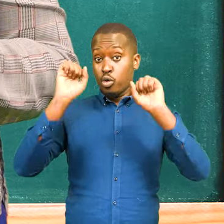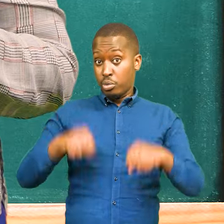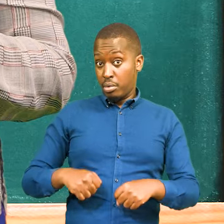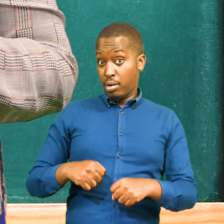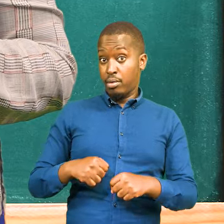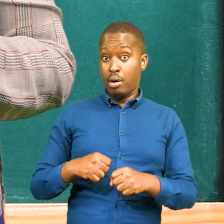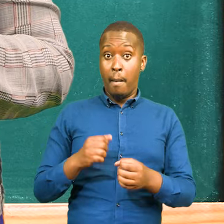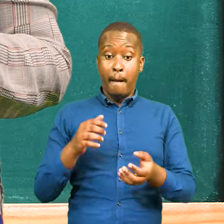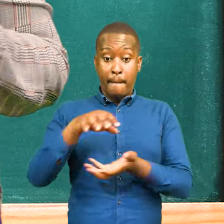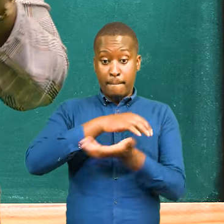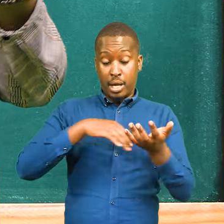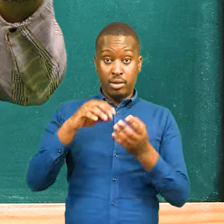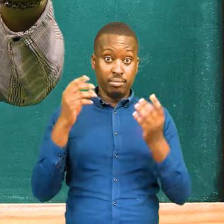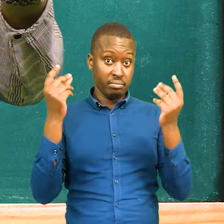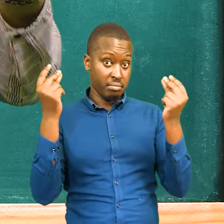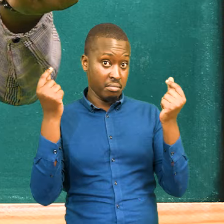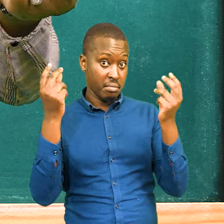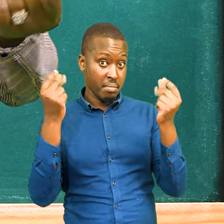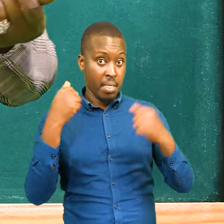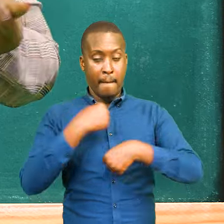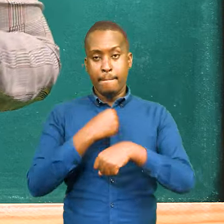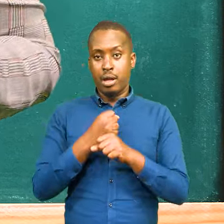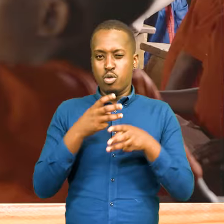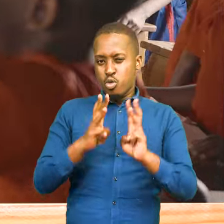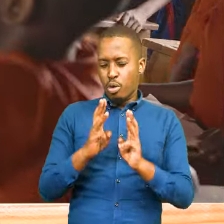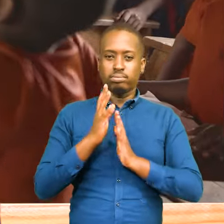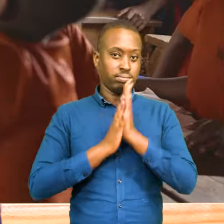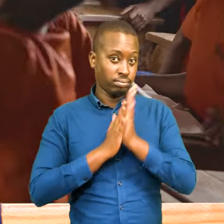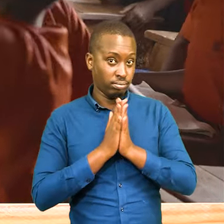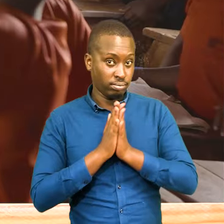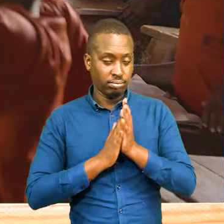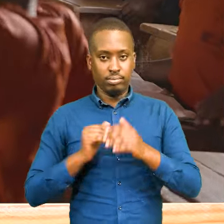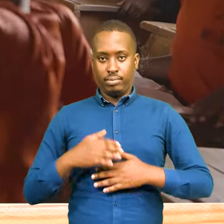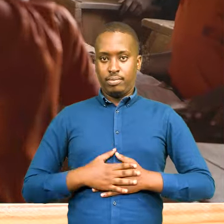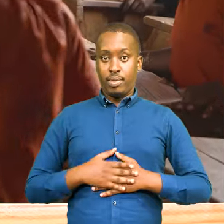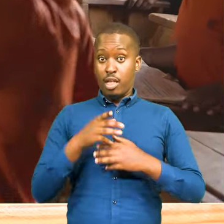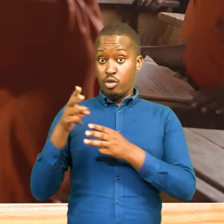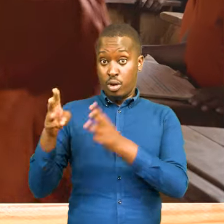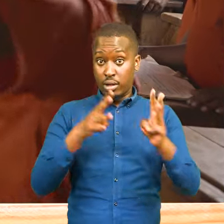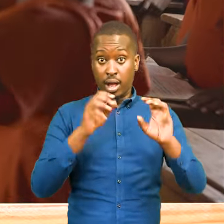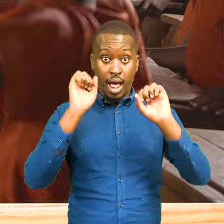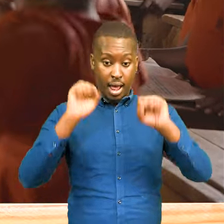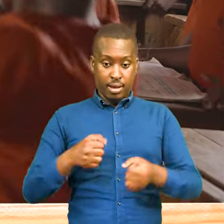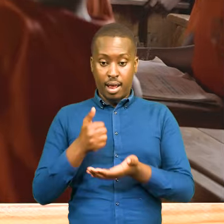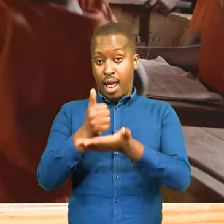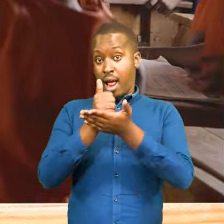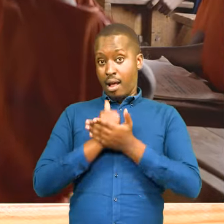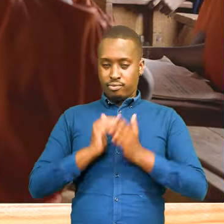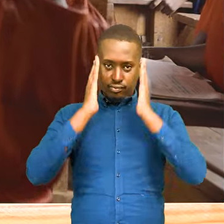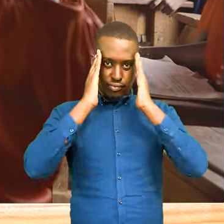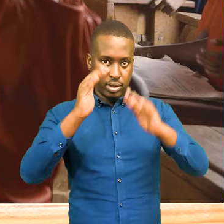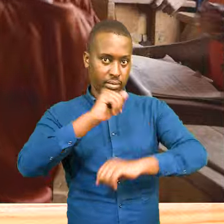You can also mix in snapping to make it more interesting. This strategy also helps